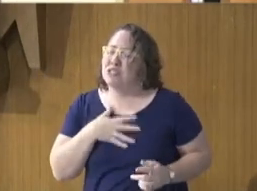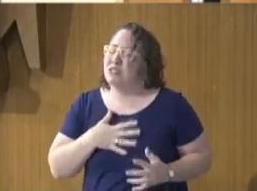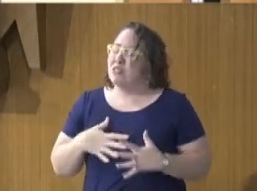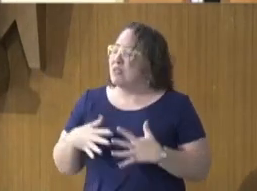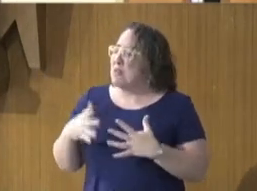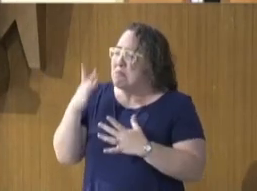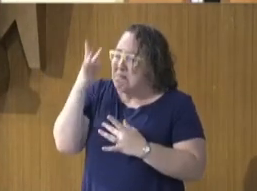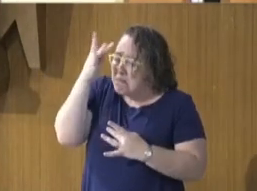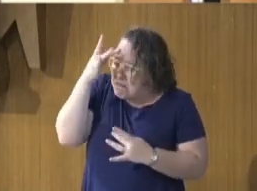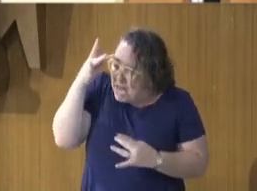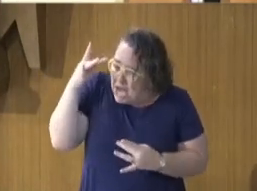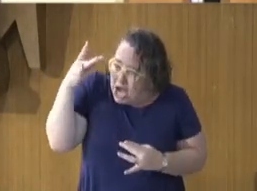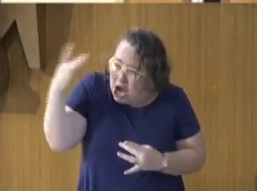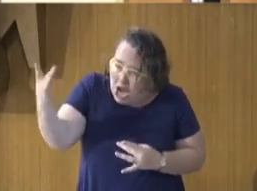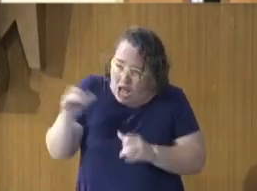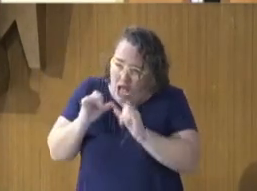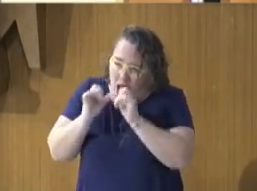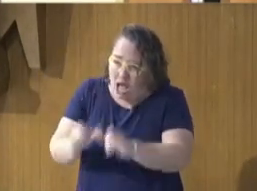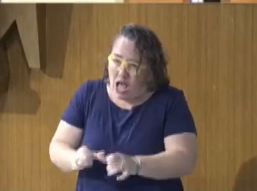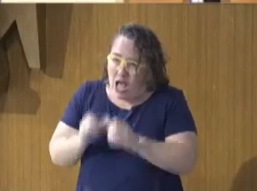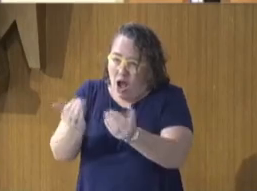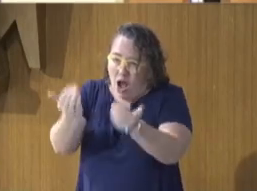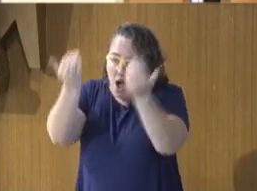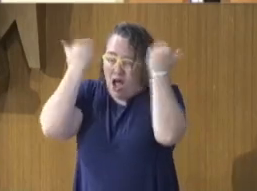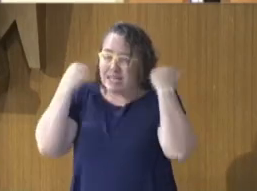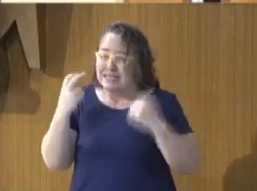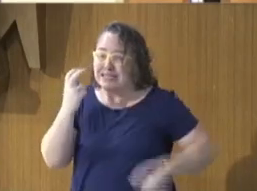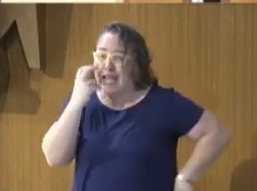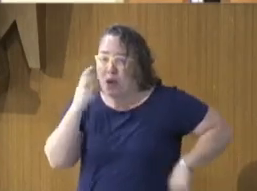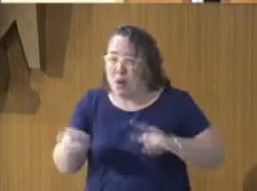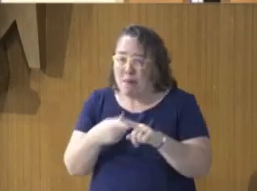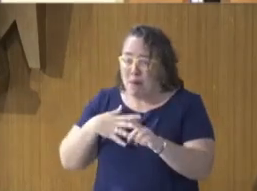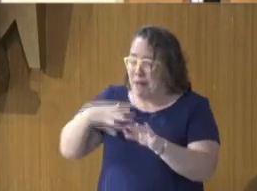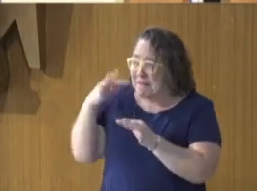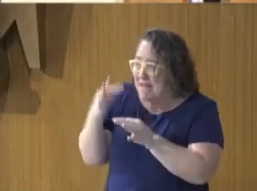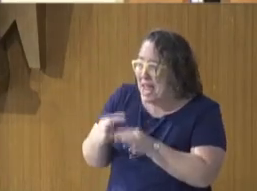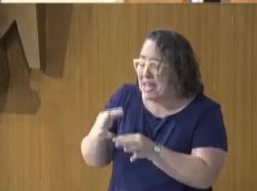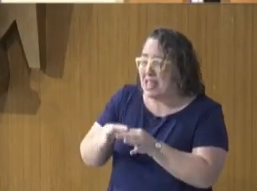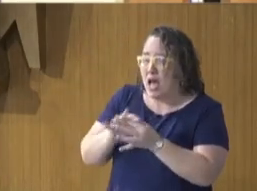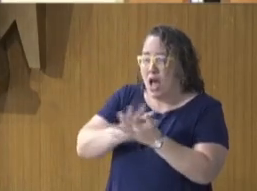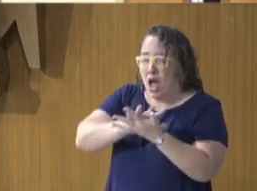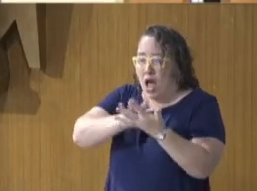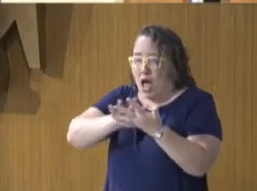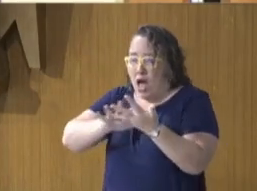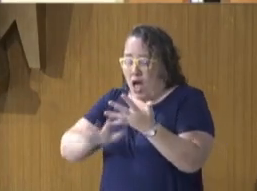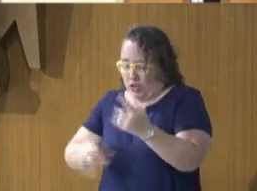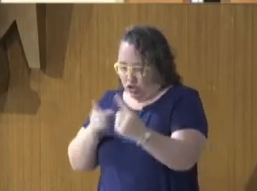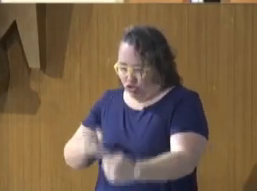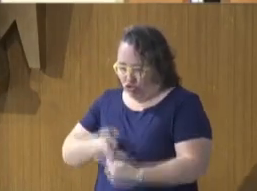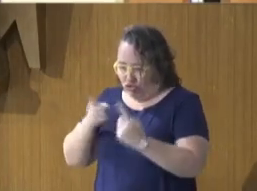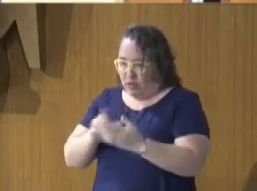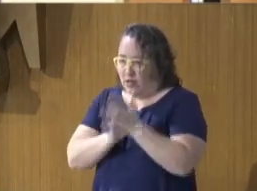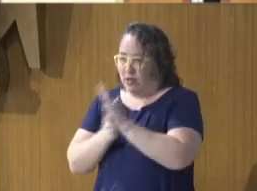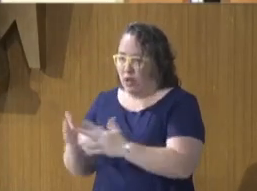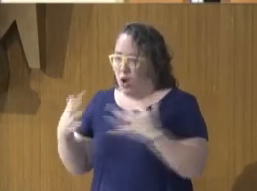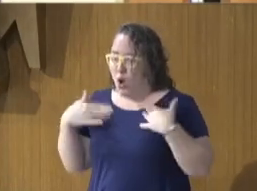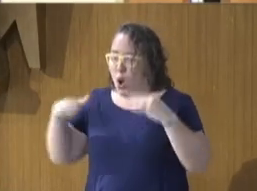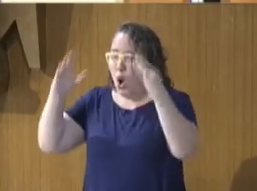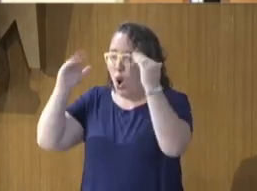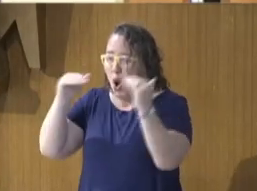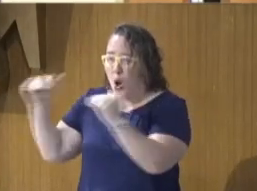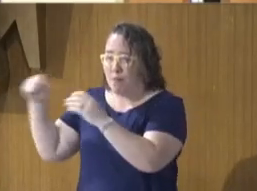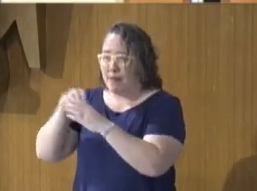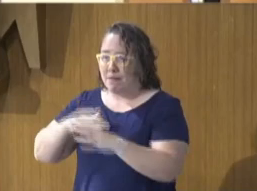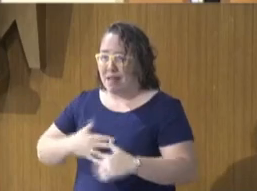barely holding it all together, I have serious doubts about my faith, and I'm struggling to find hope and purpose